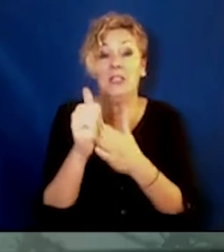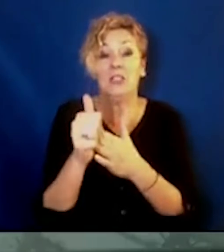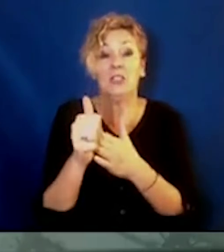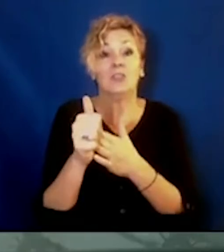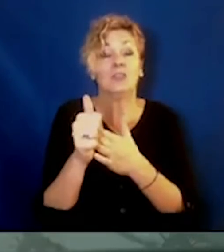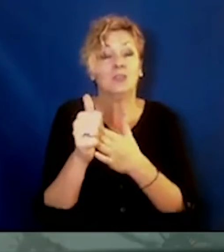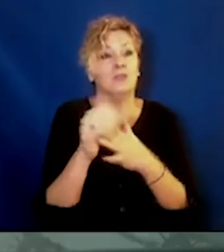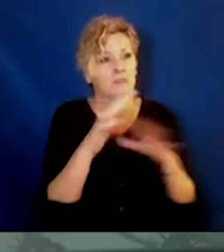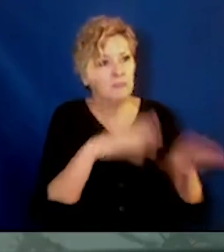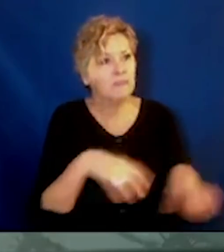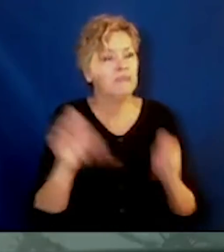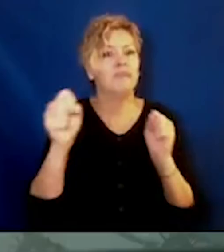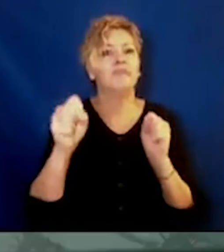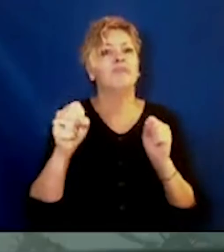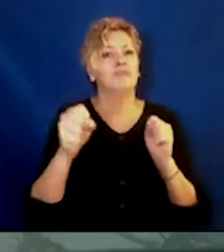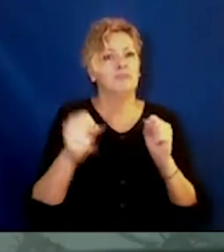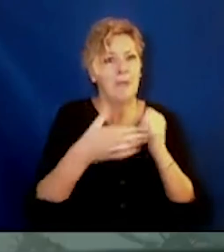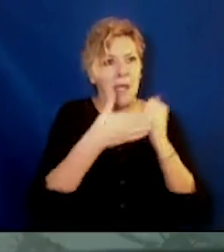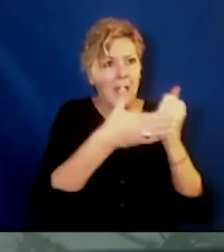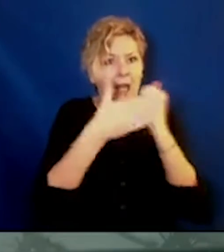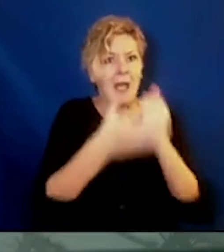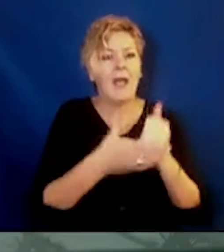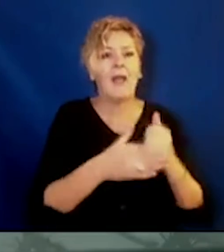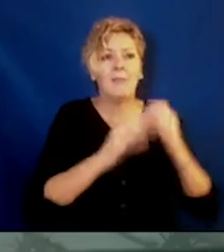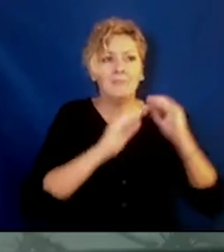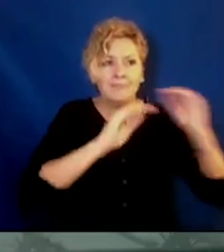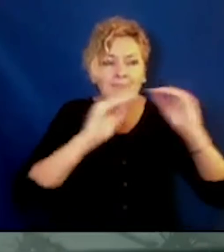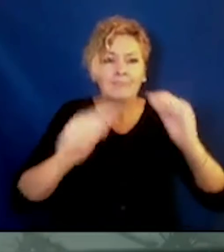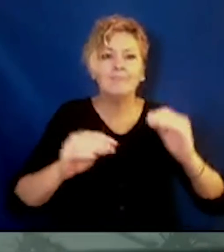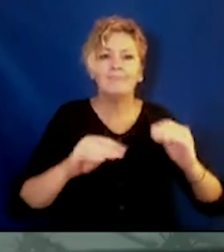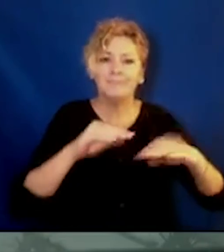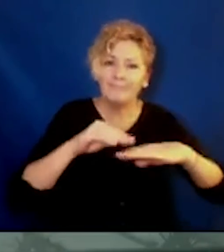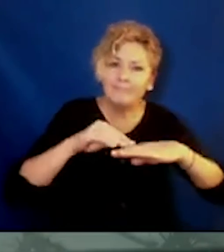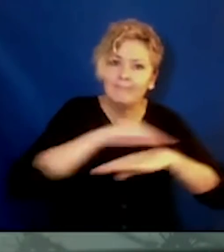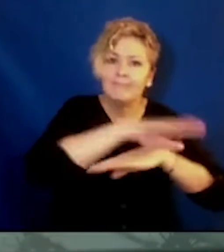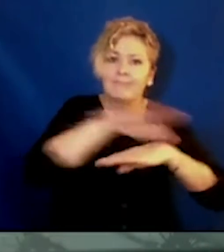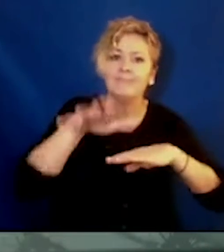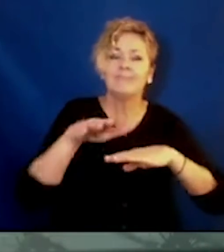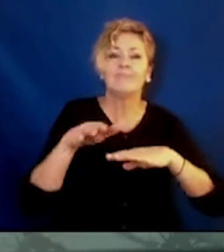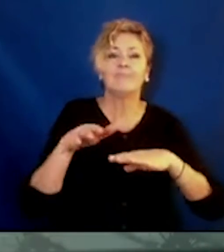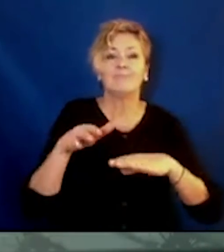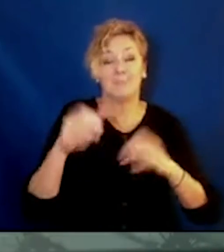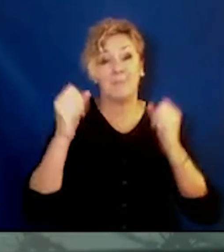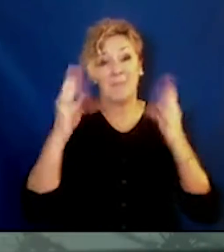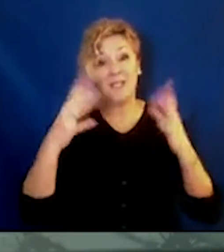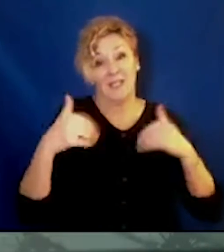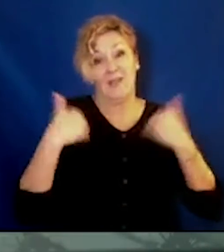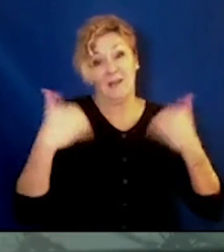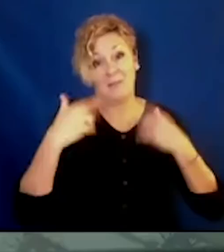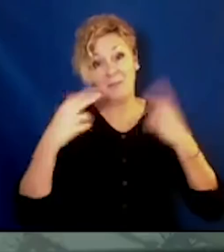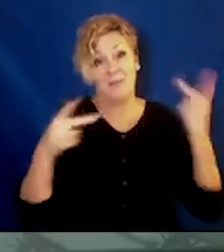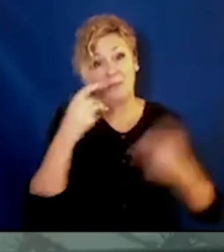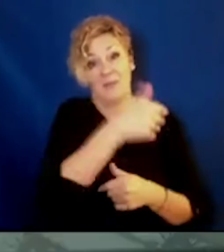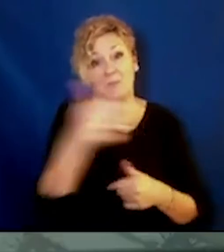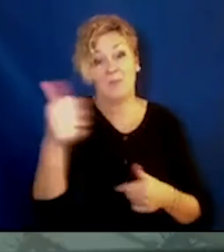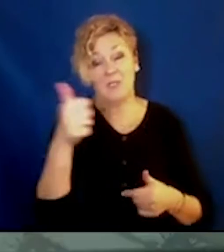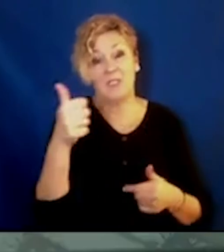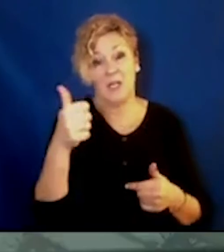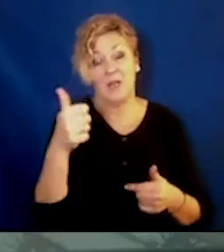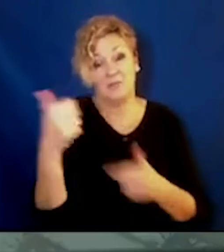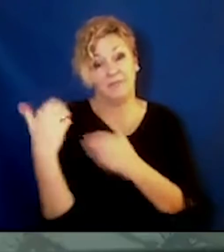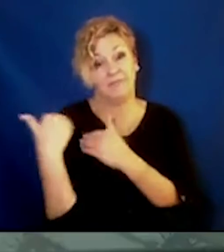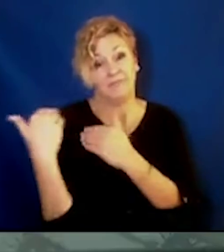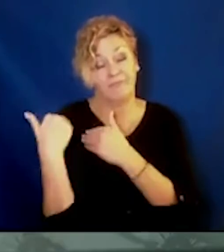people see the pandemic themselves. So we need to engage young people. They're affected by this, and they